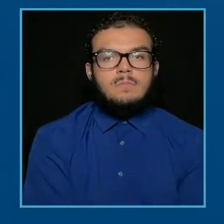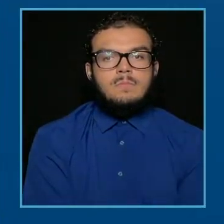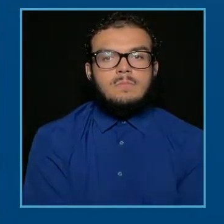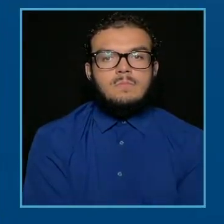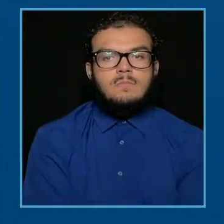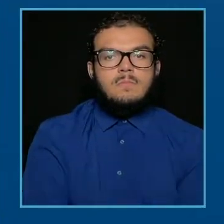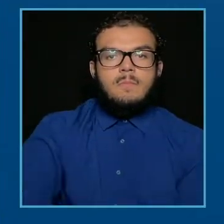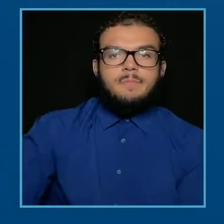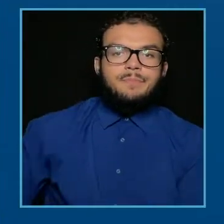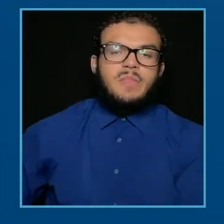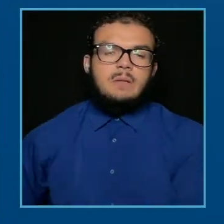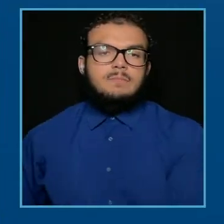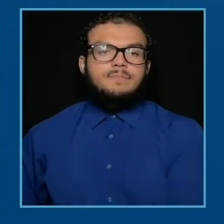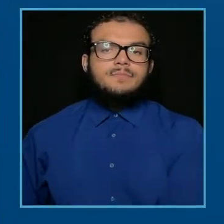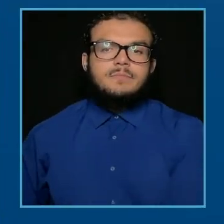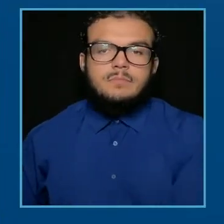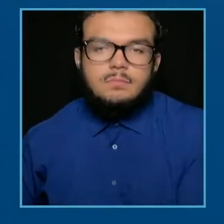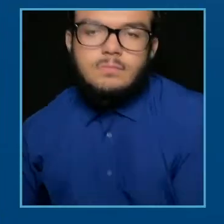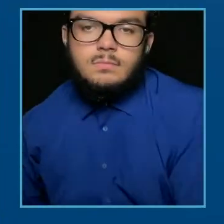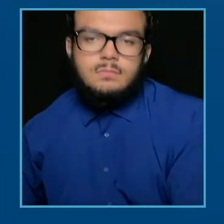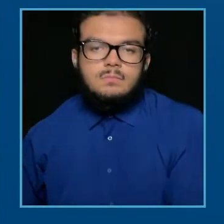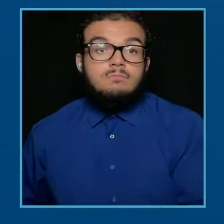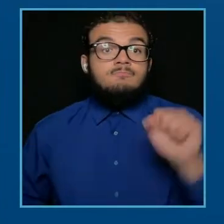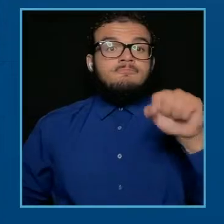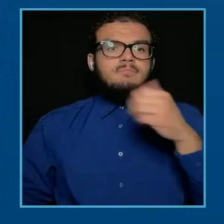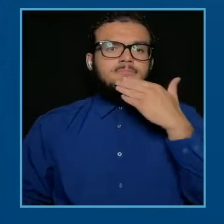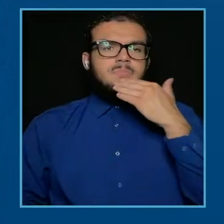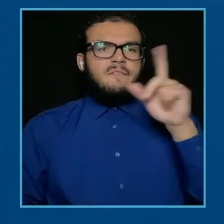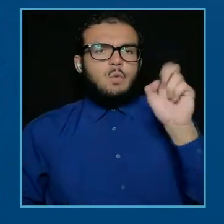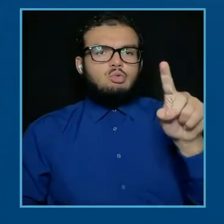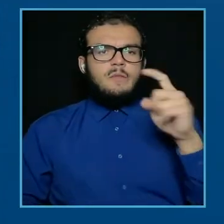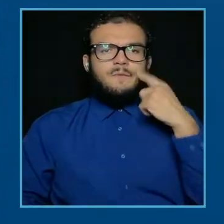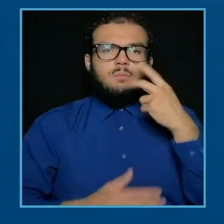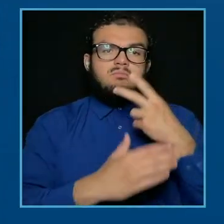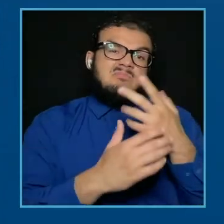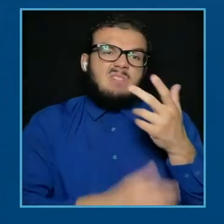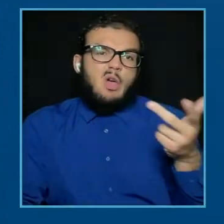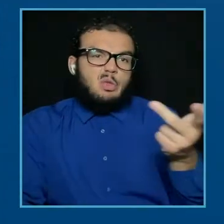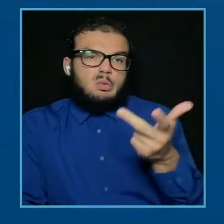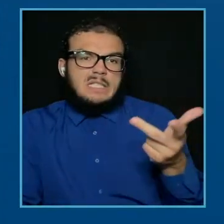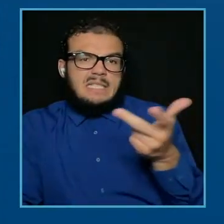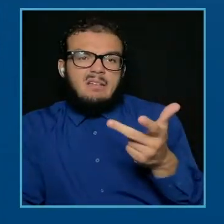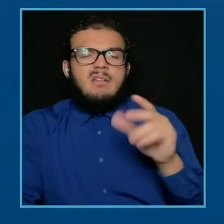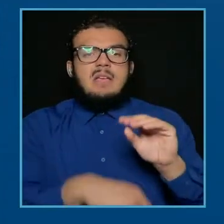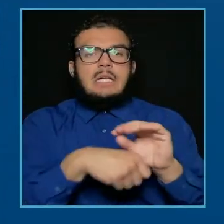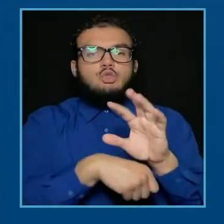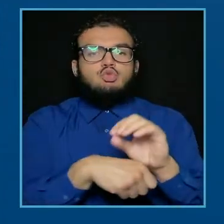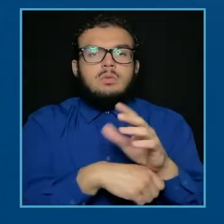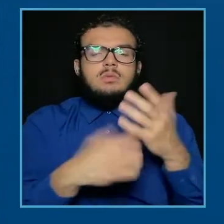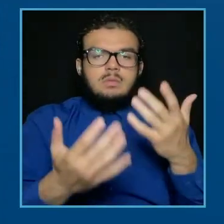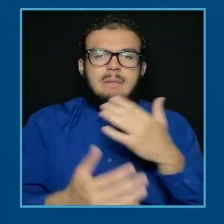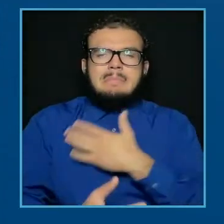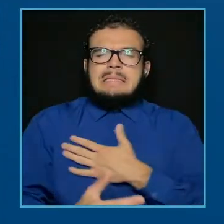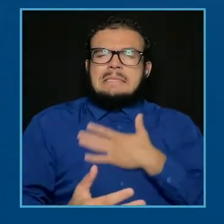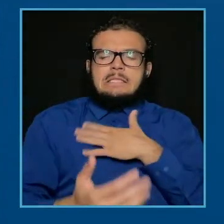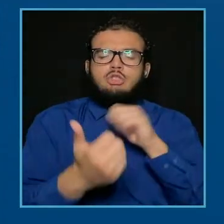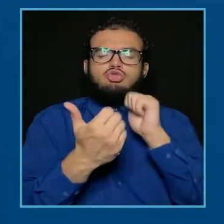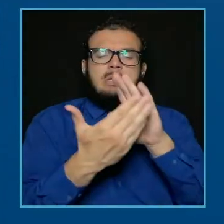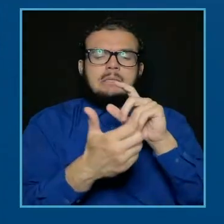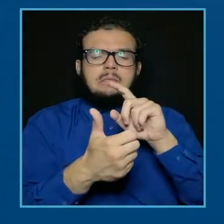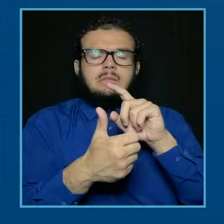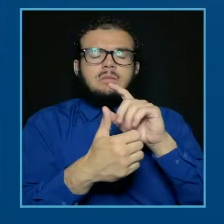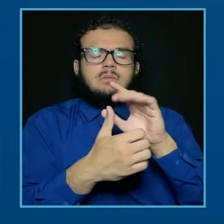Thank you. I had a question for both, I guess all 3 council, and that is to please address